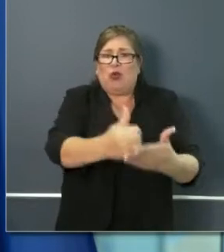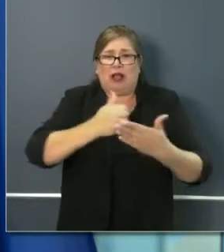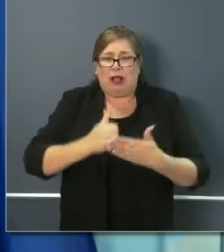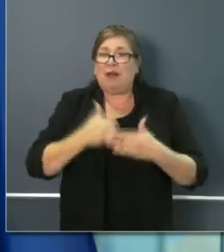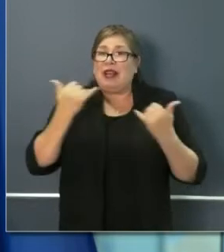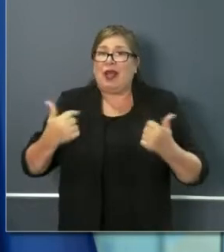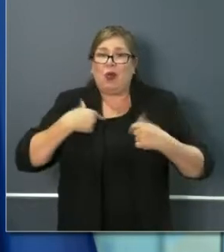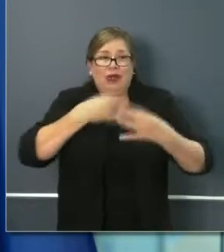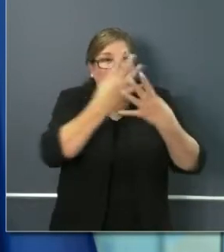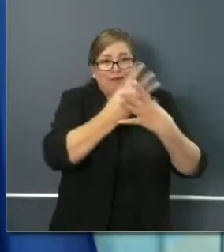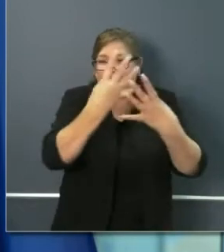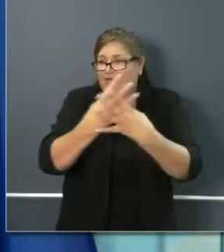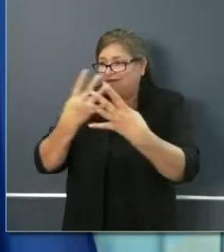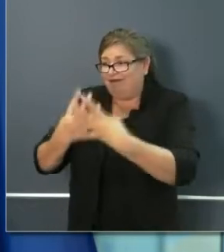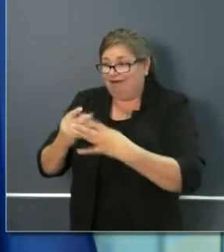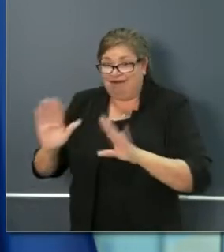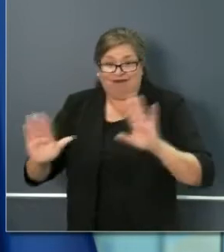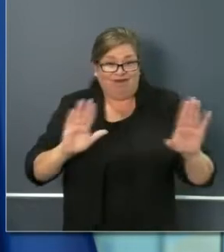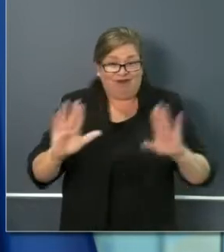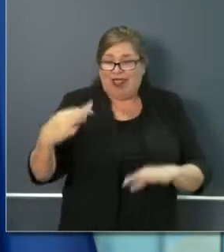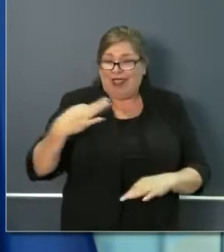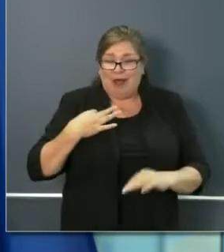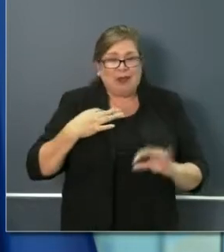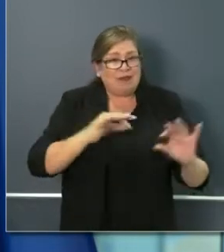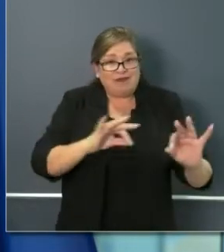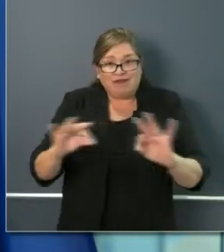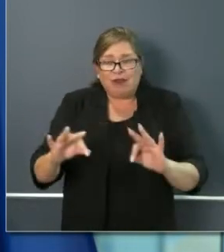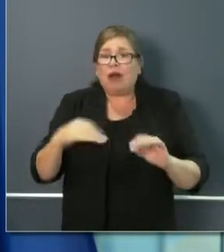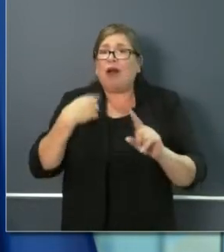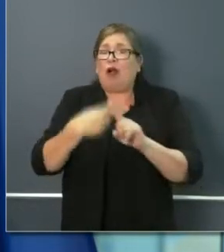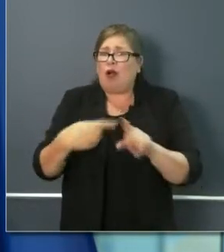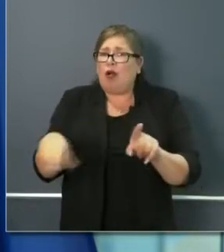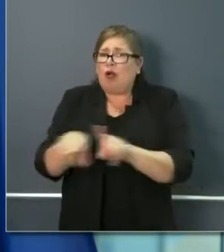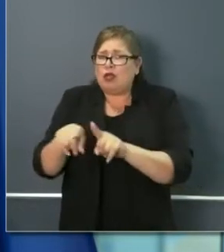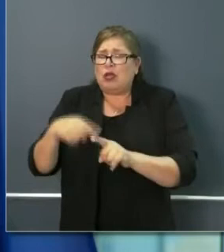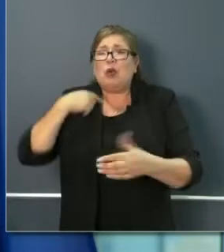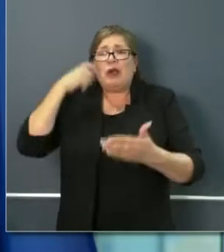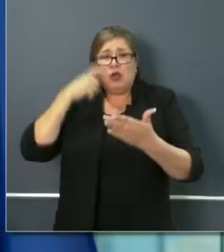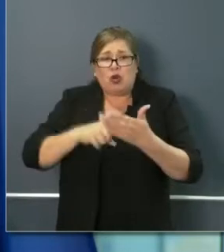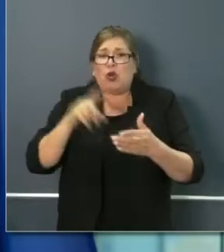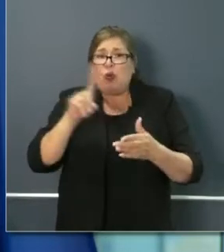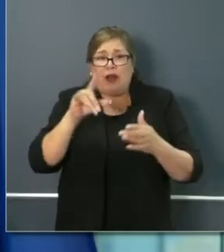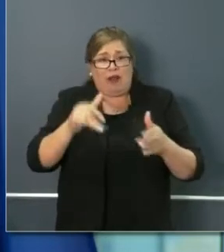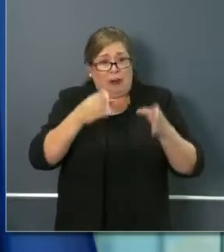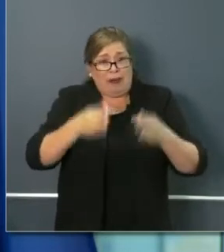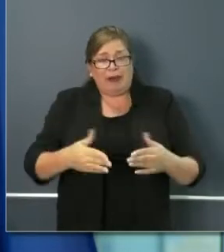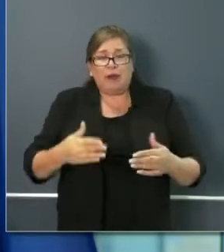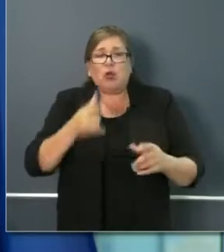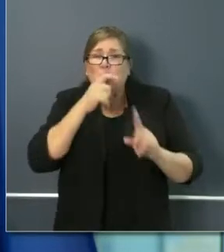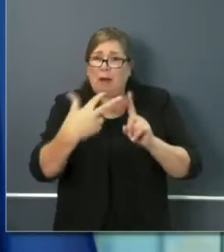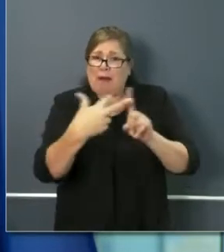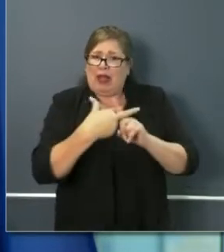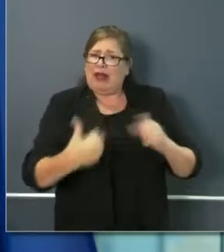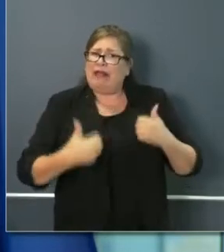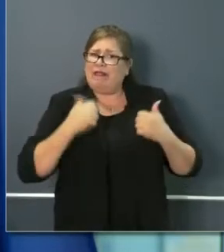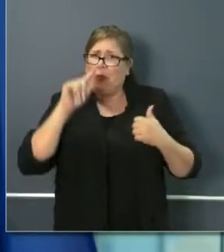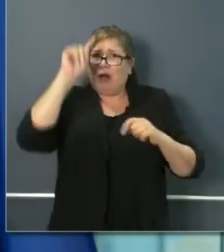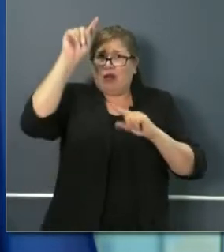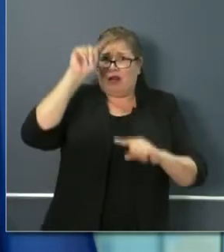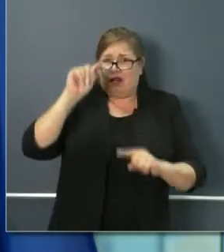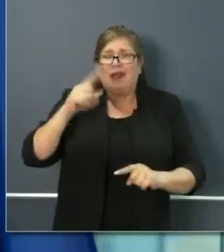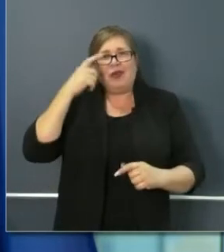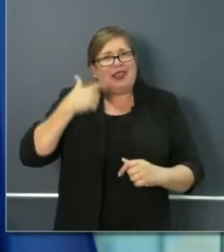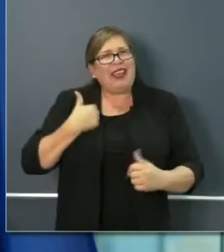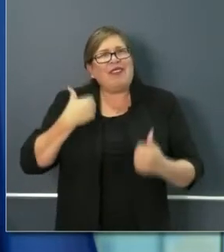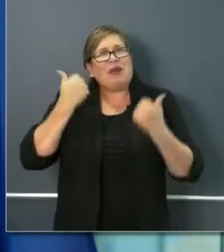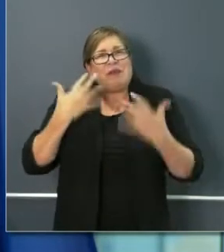single one of those individuals and looking at the geographic distribution so we can meet the moment, because we recognize in